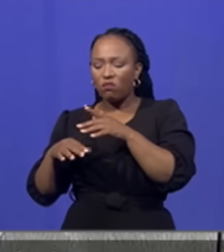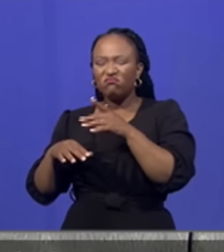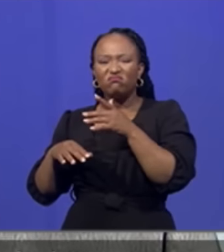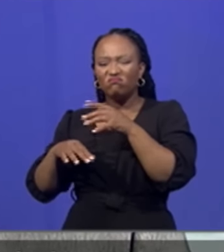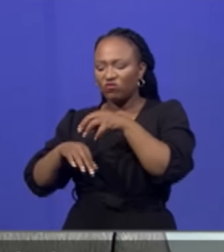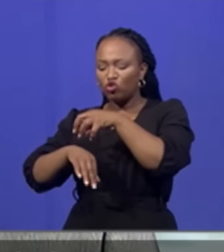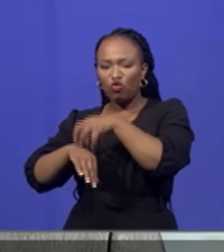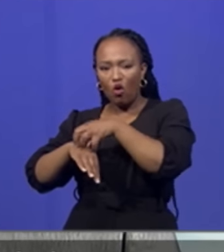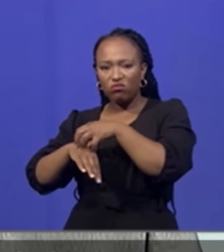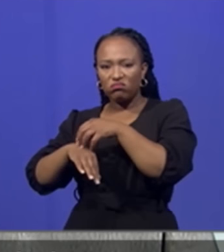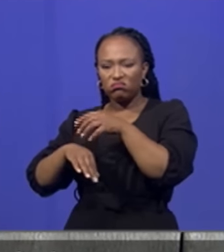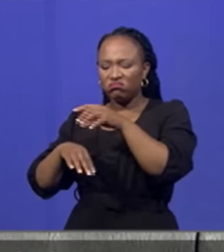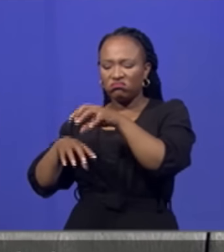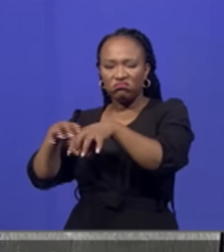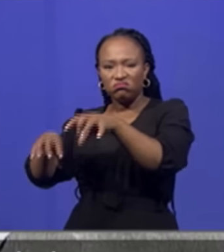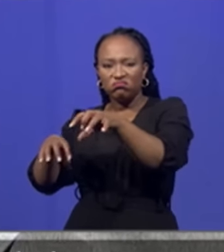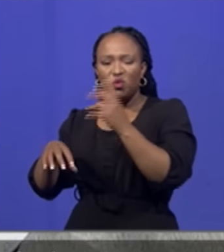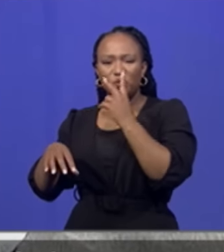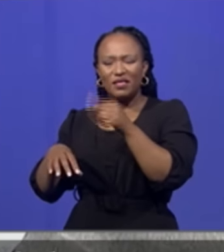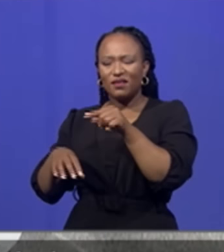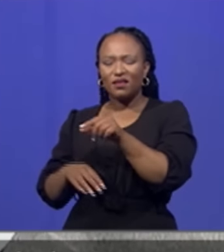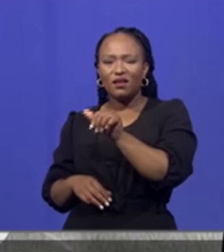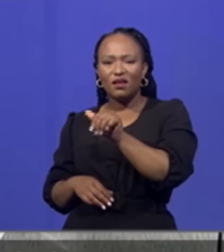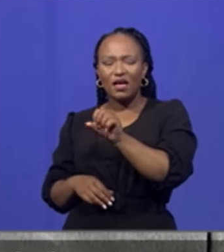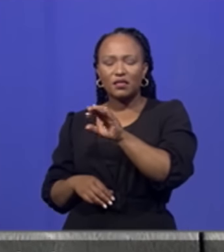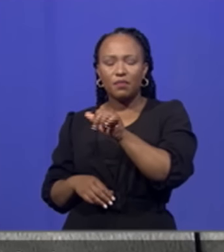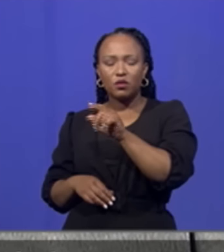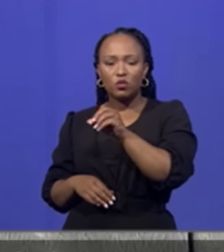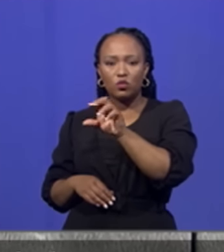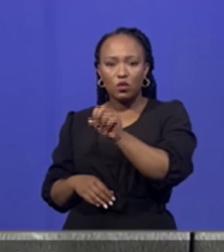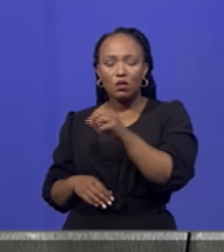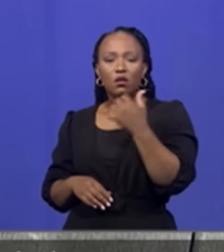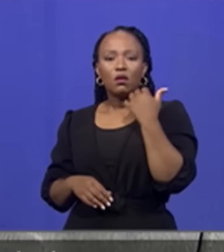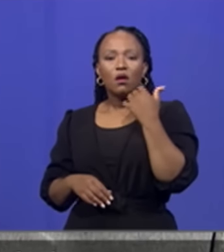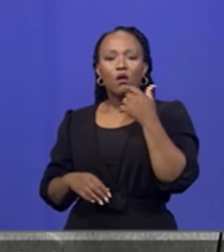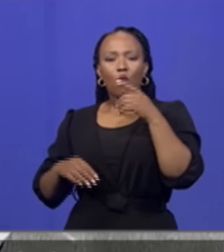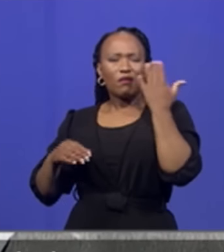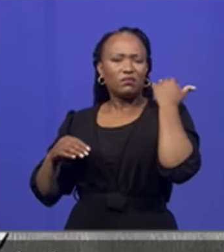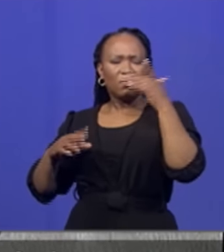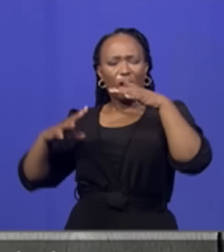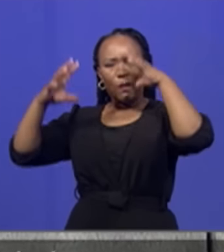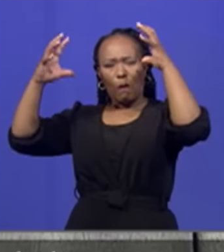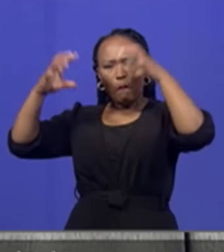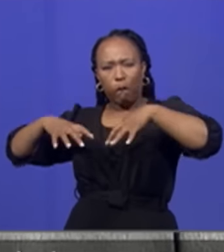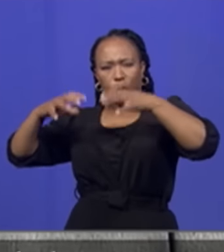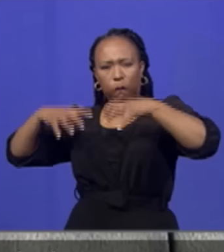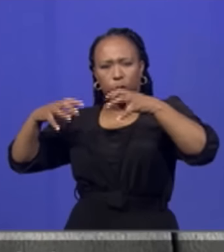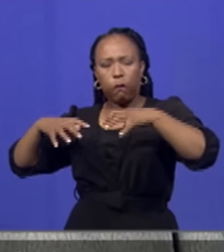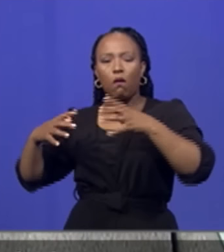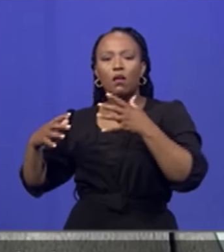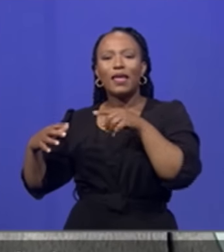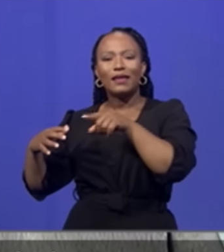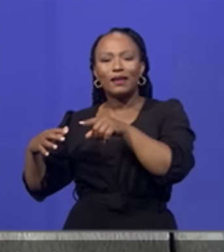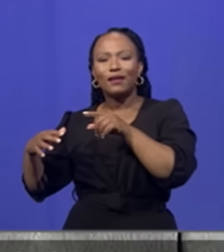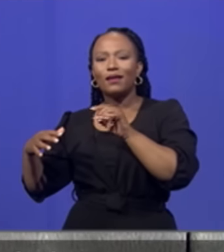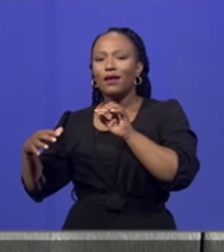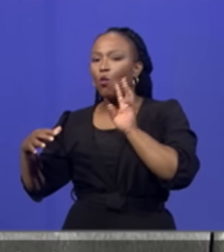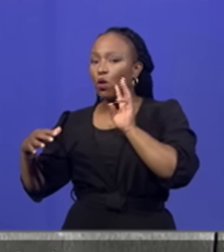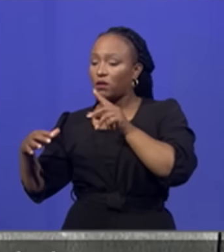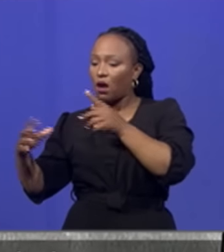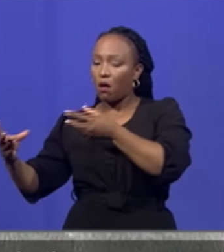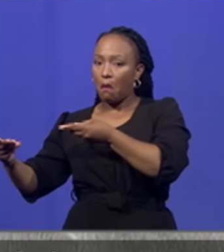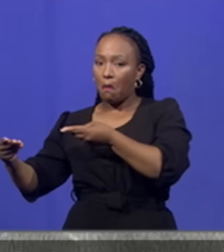le bone gore re bile le dipula tša mafula tšeo di gogilego borela jola bo tšhetšeng ka gare ga di-stream tša dinoka di tšhetše ka gare noka tšeo e le gore ke stream